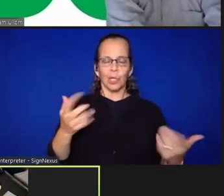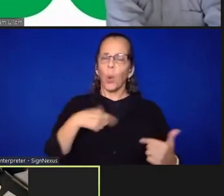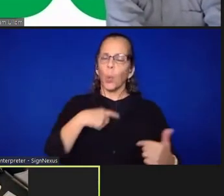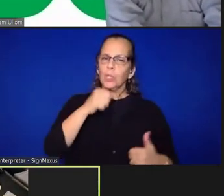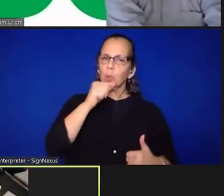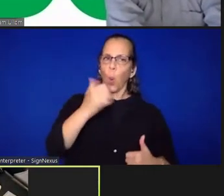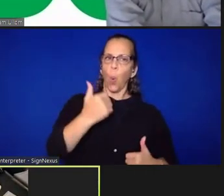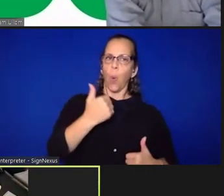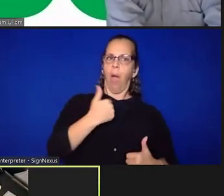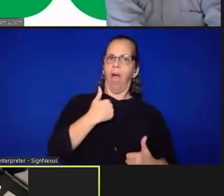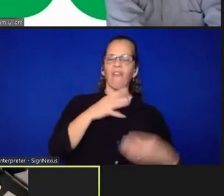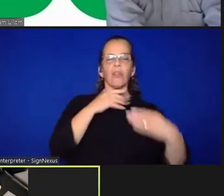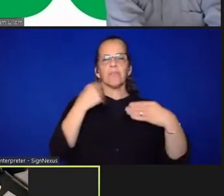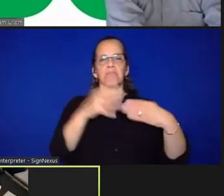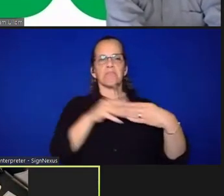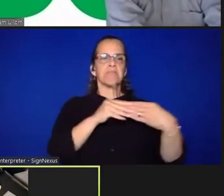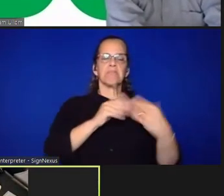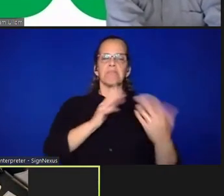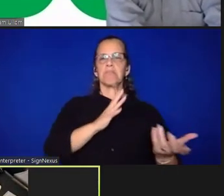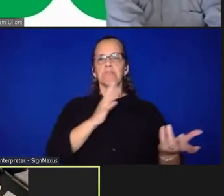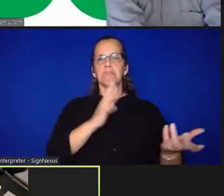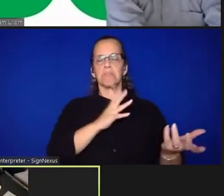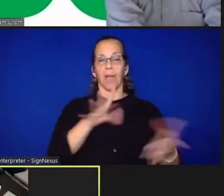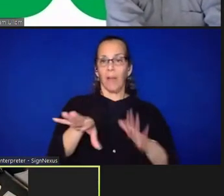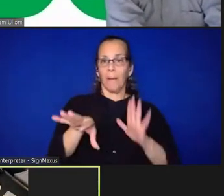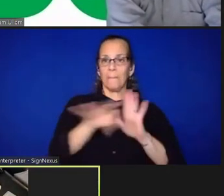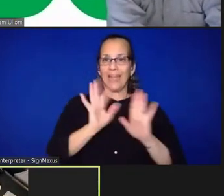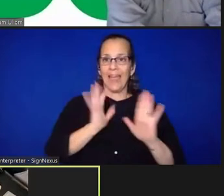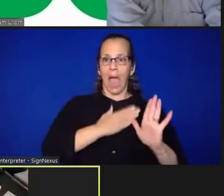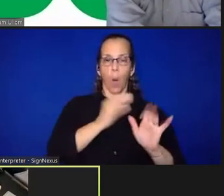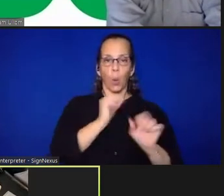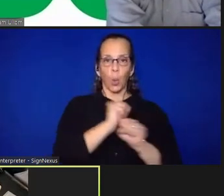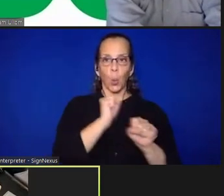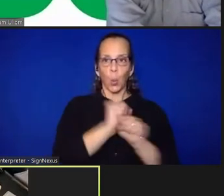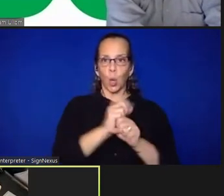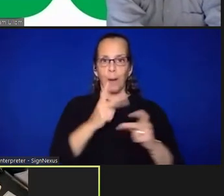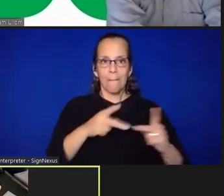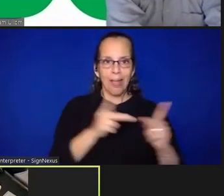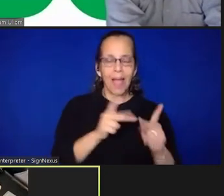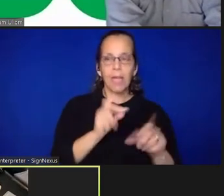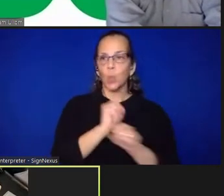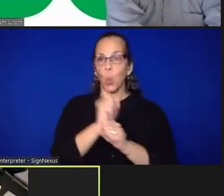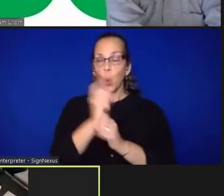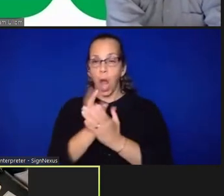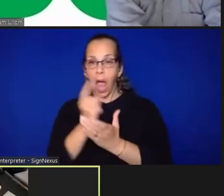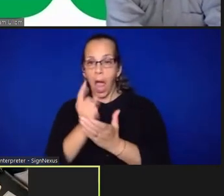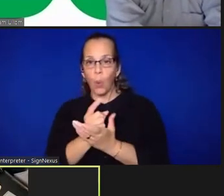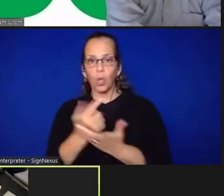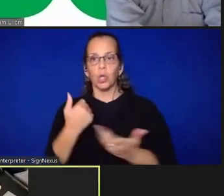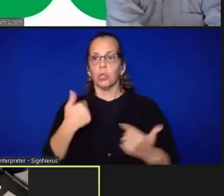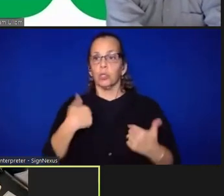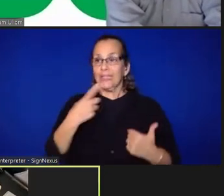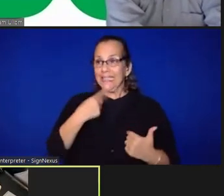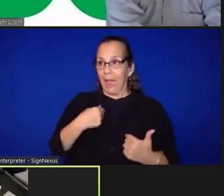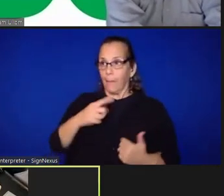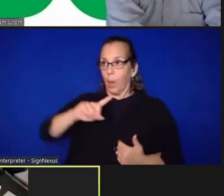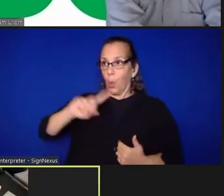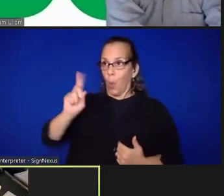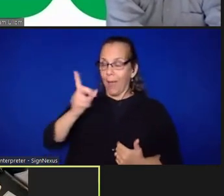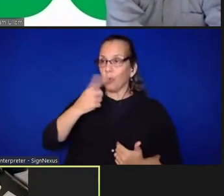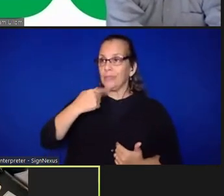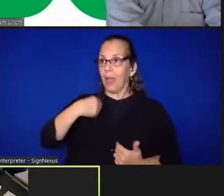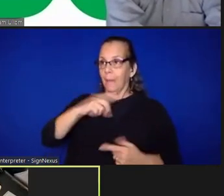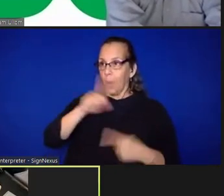luxury of choosing our work site curating our work hours we simply report where when and is